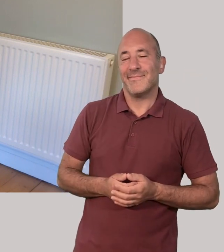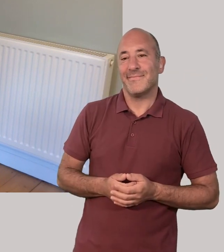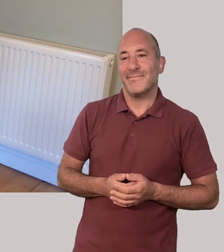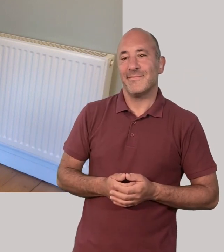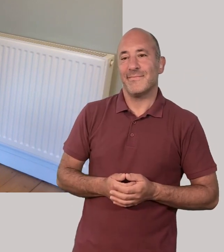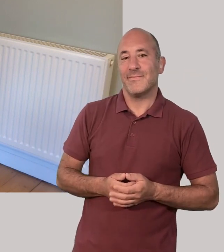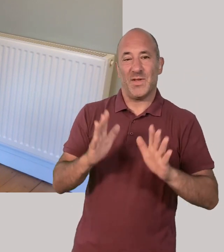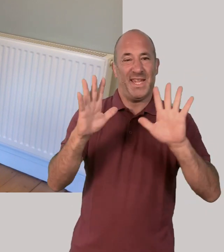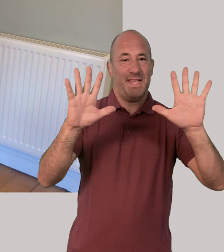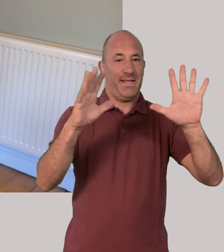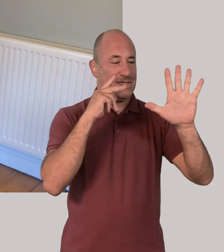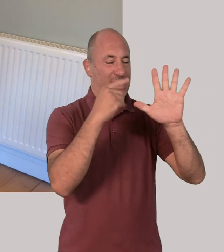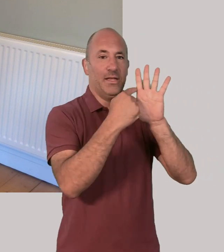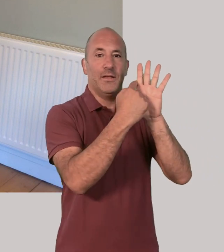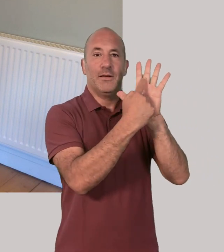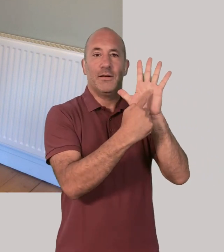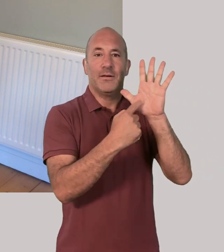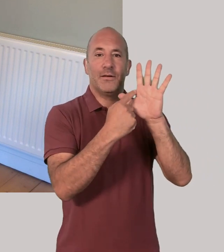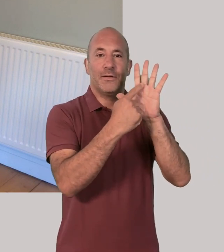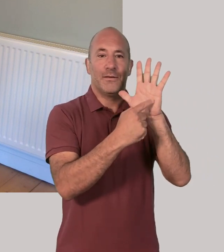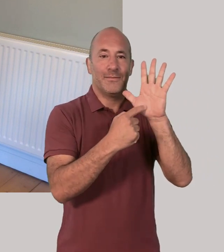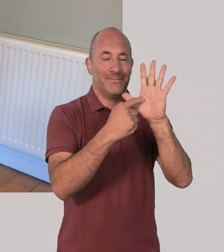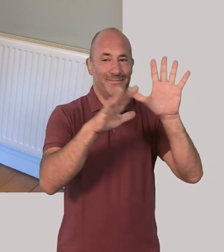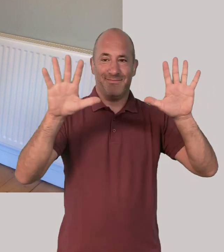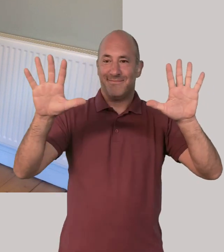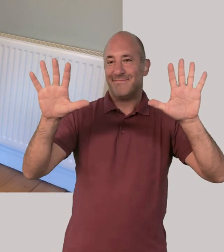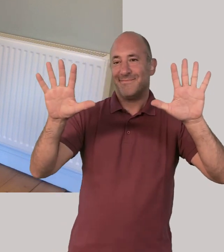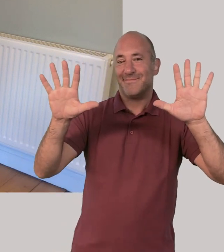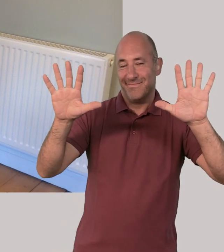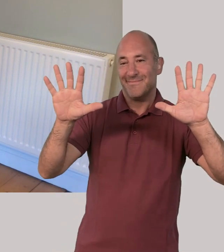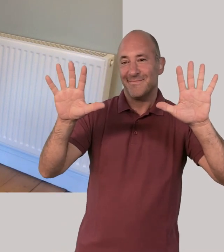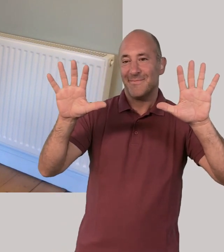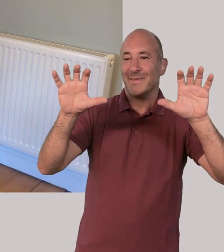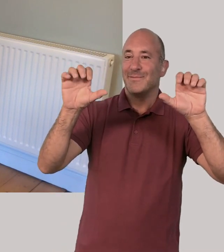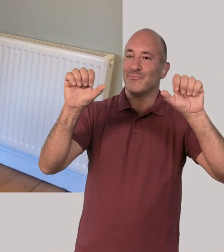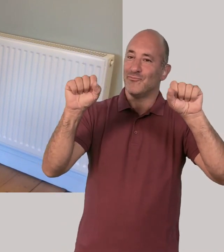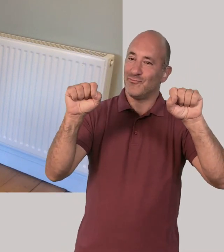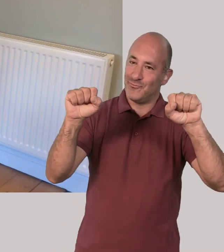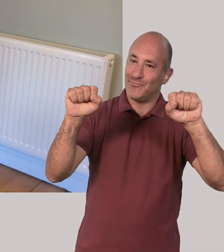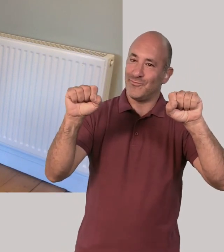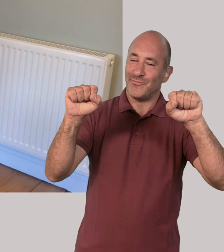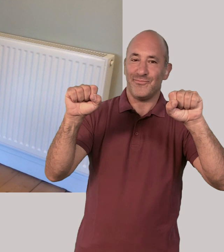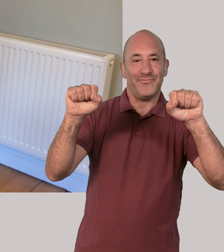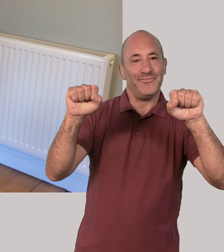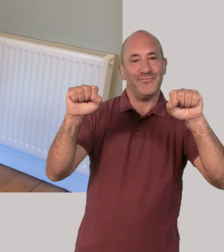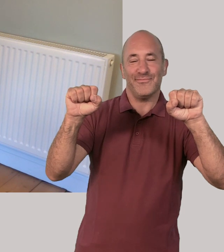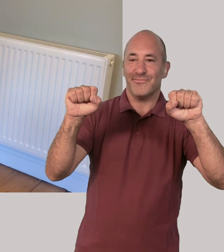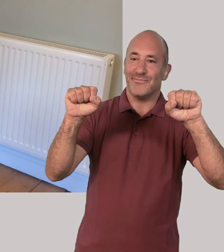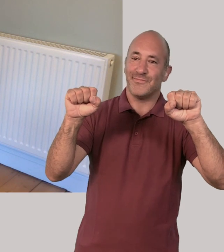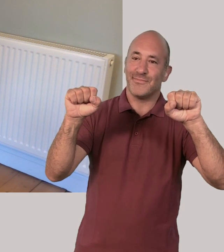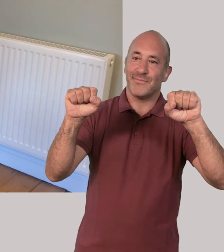opening from the middle of the palm there. And then bring them in and make a tight